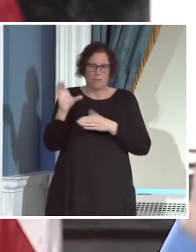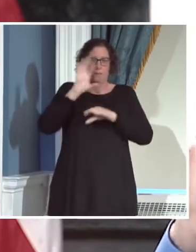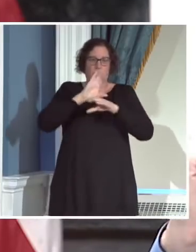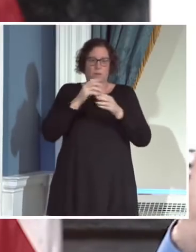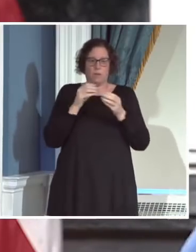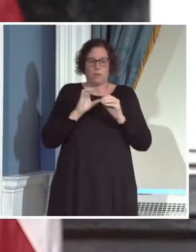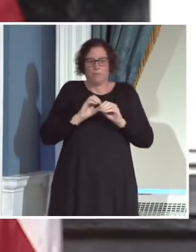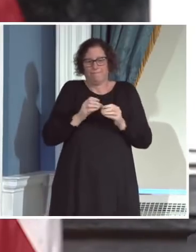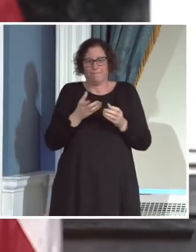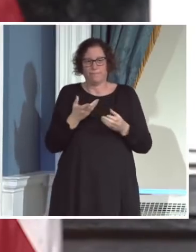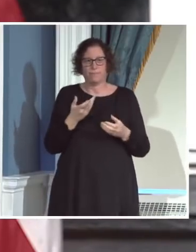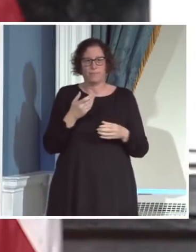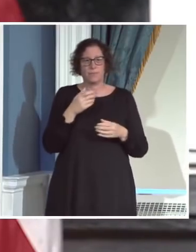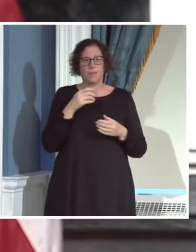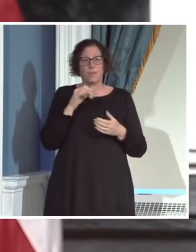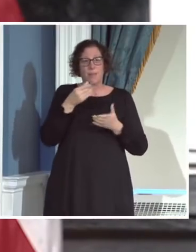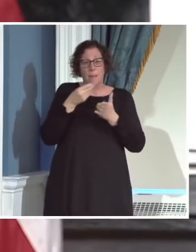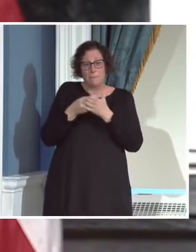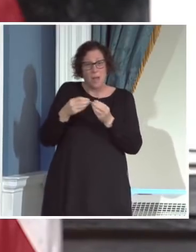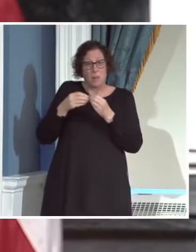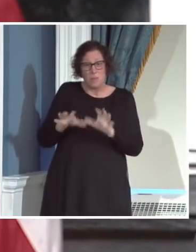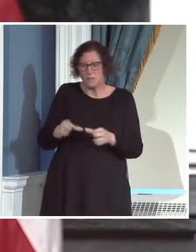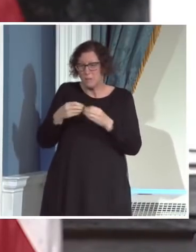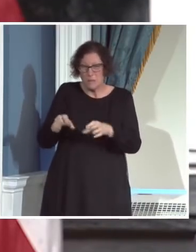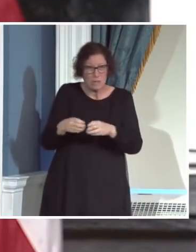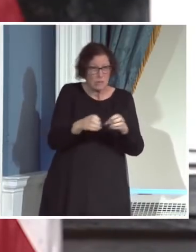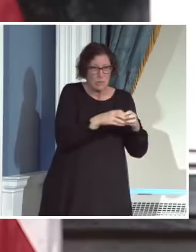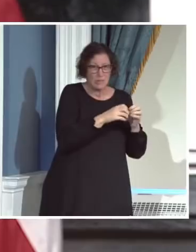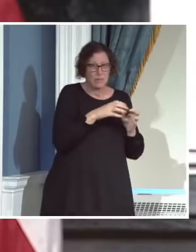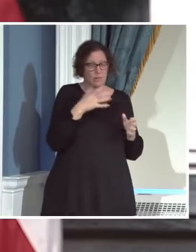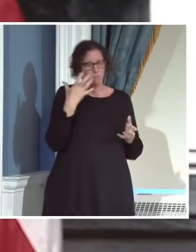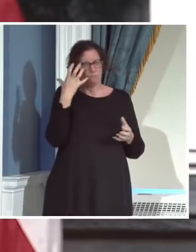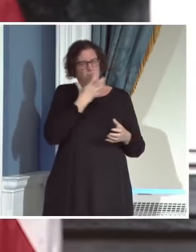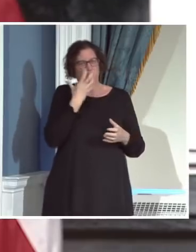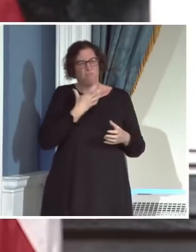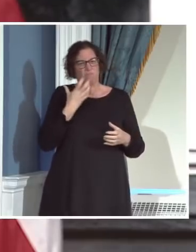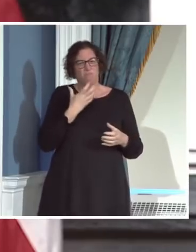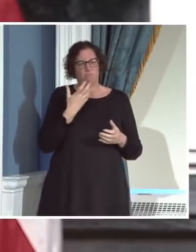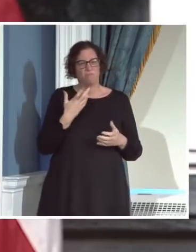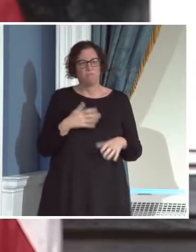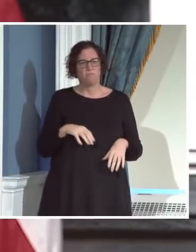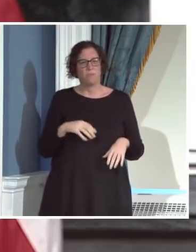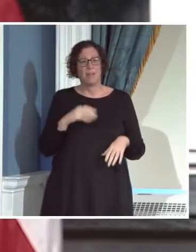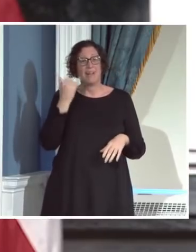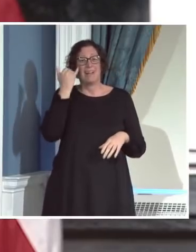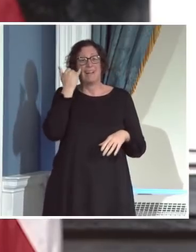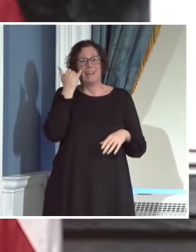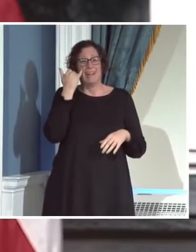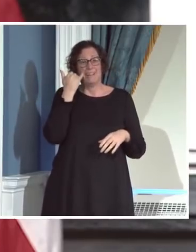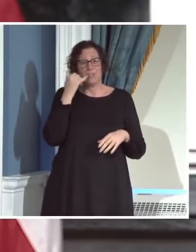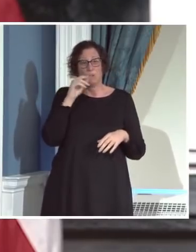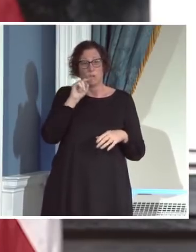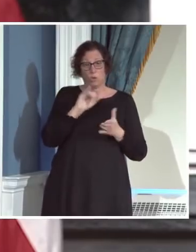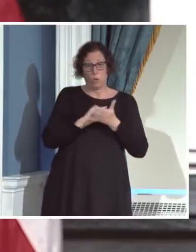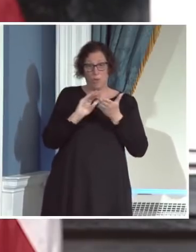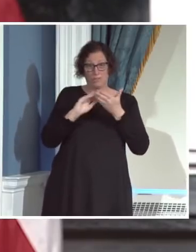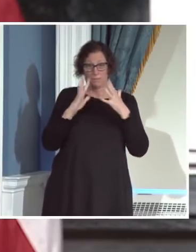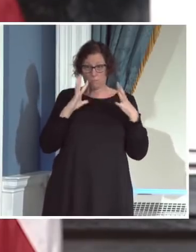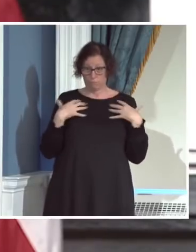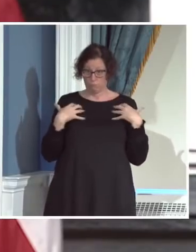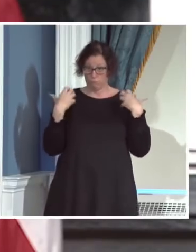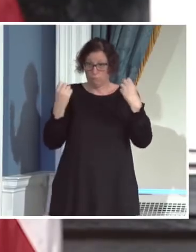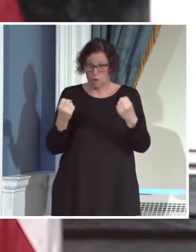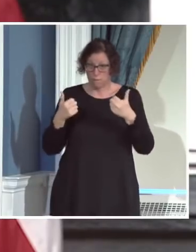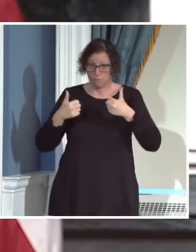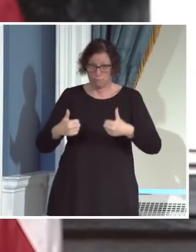that everything can keep going. Because I keep saying, if we're going to have a recovery, it will be because our hospitals are functioning, our